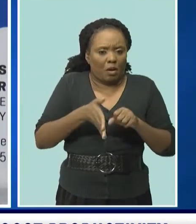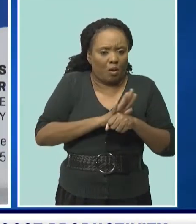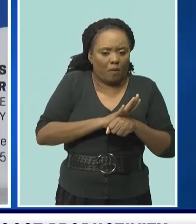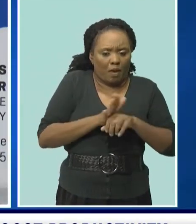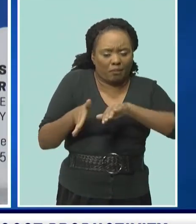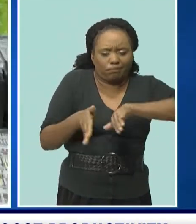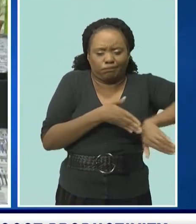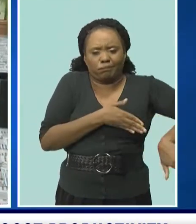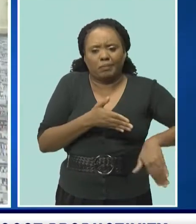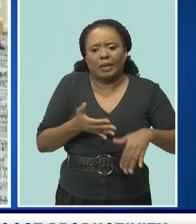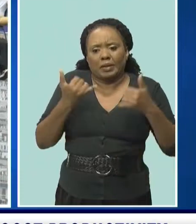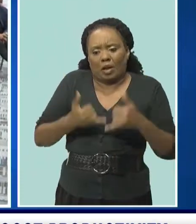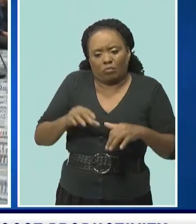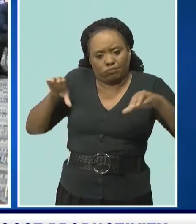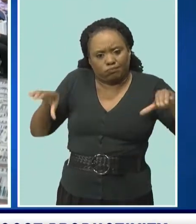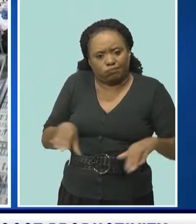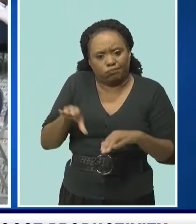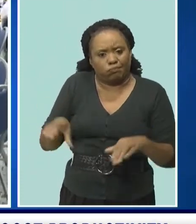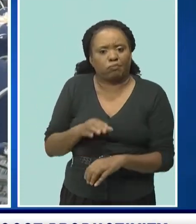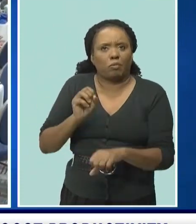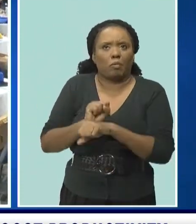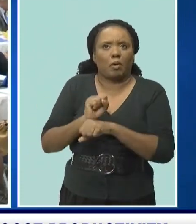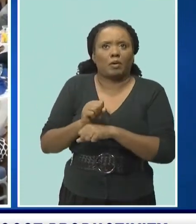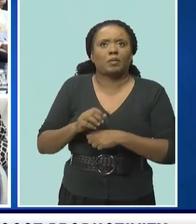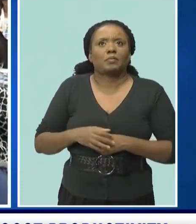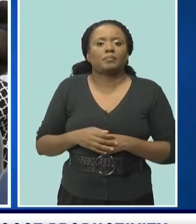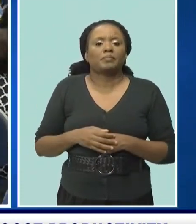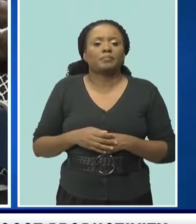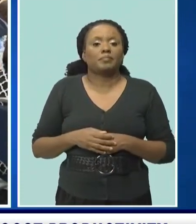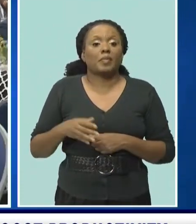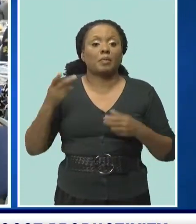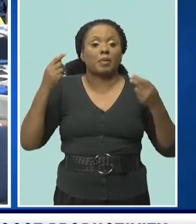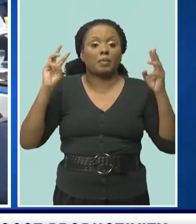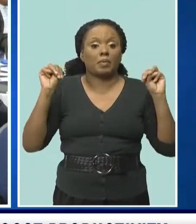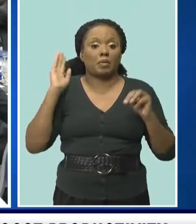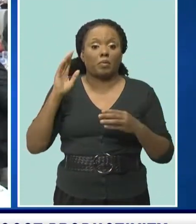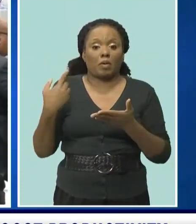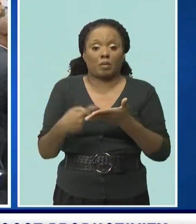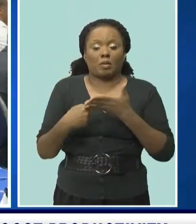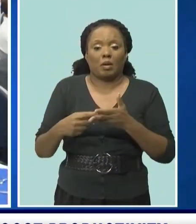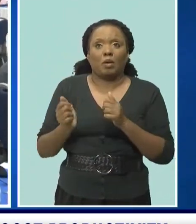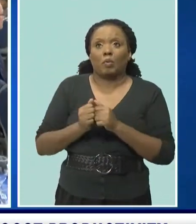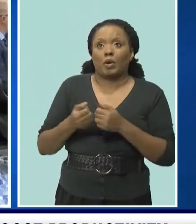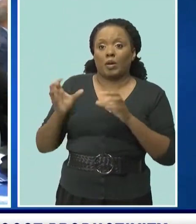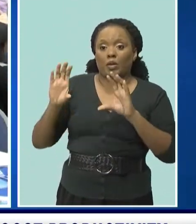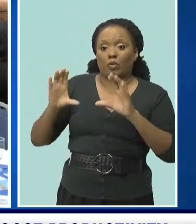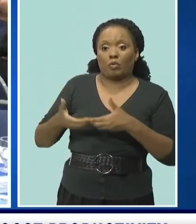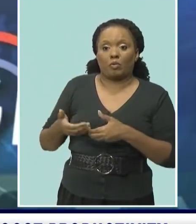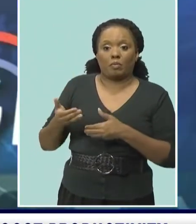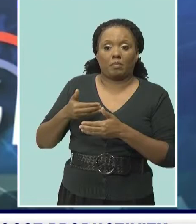private sector. Prime Minister Motley will meet with the Chamber for more consultations in early December.